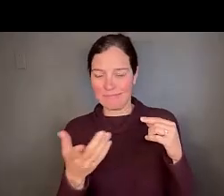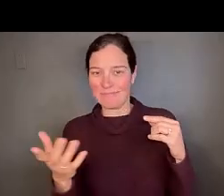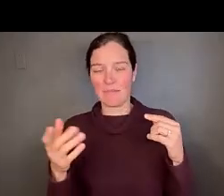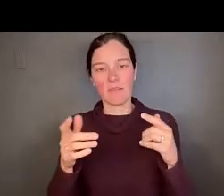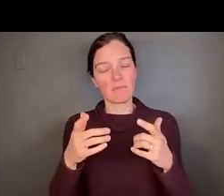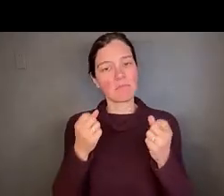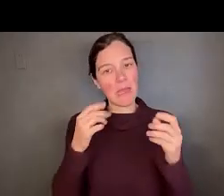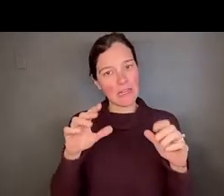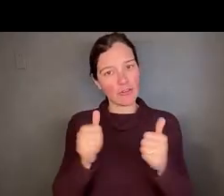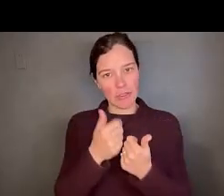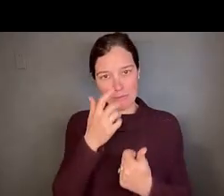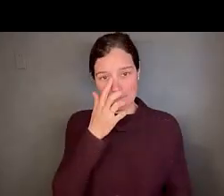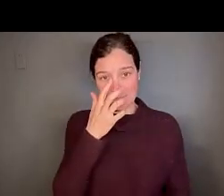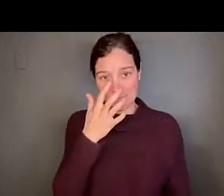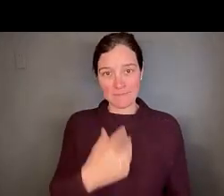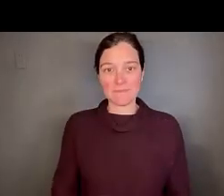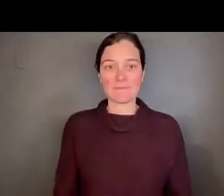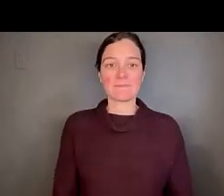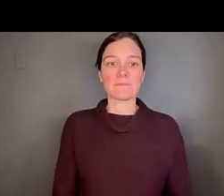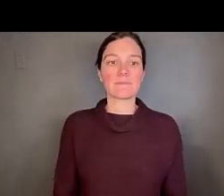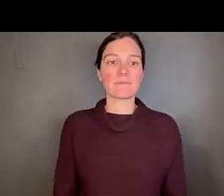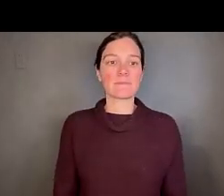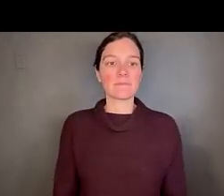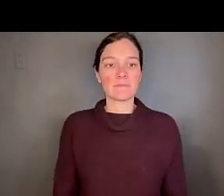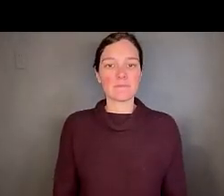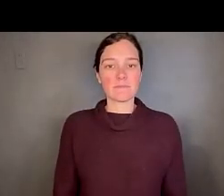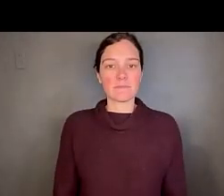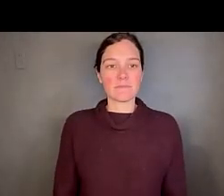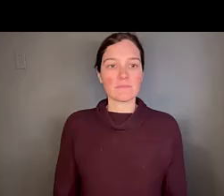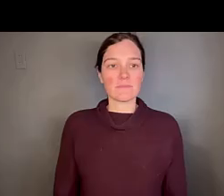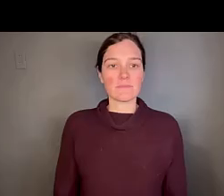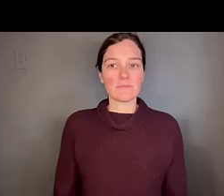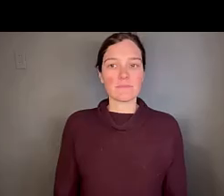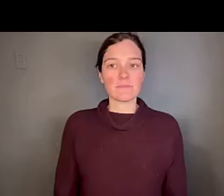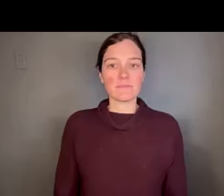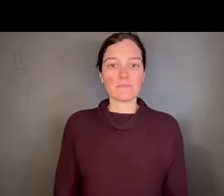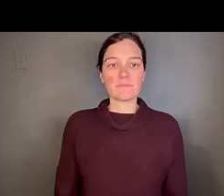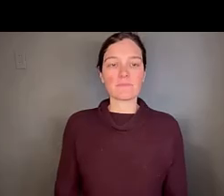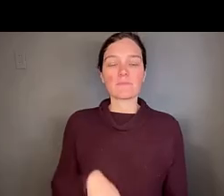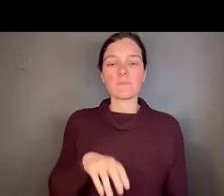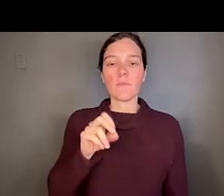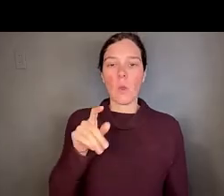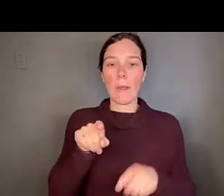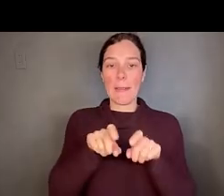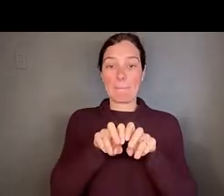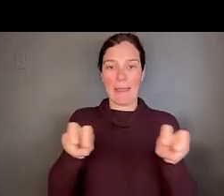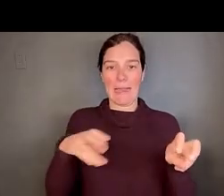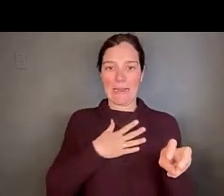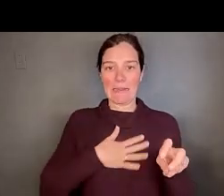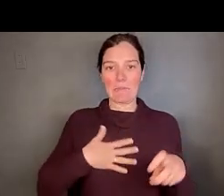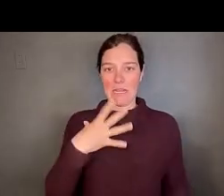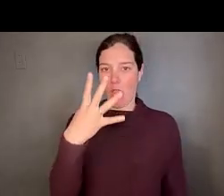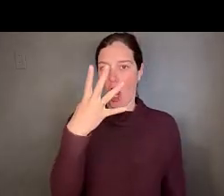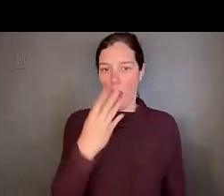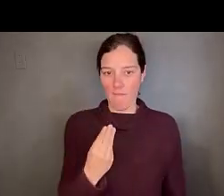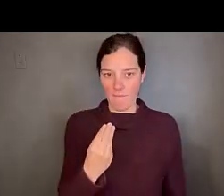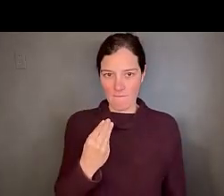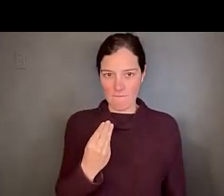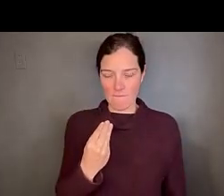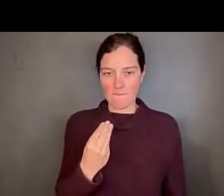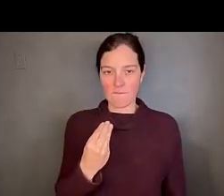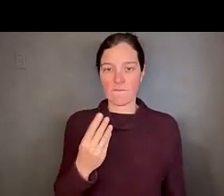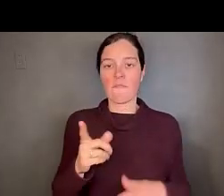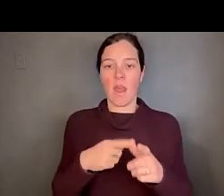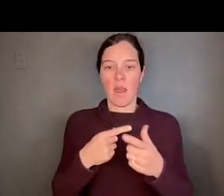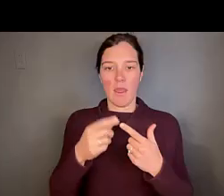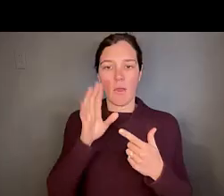got a lot of challenges. Yeah. Okay. So I'm going to ask our panelists to turn off their camera, and now we're going to go through in some